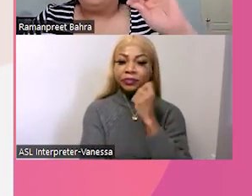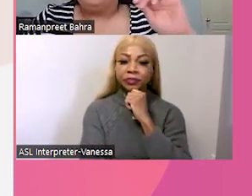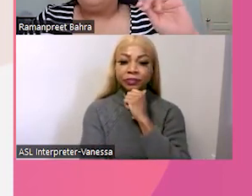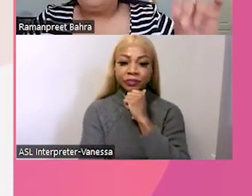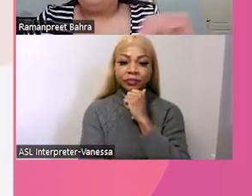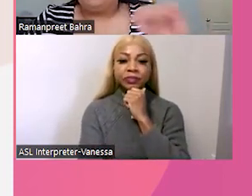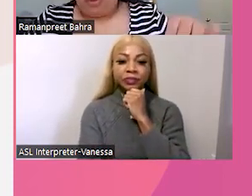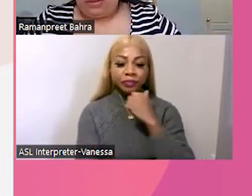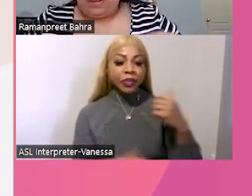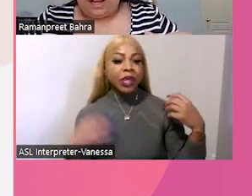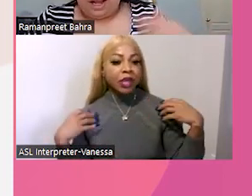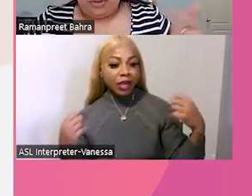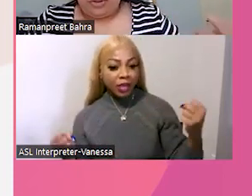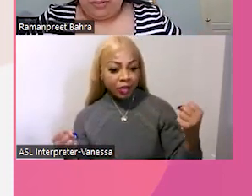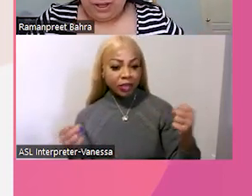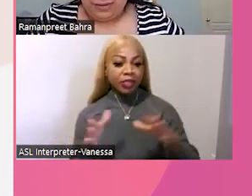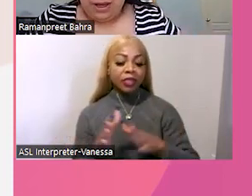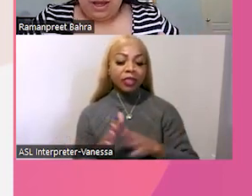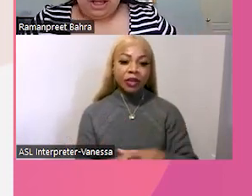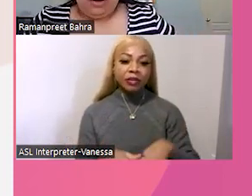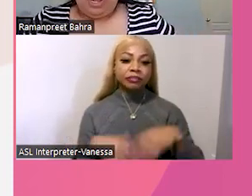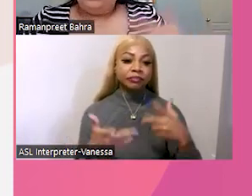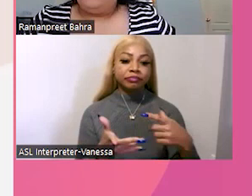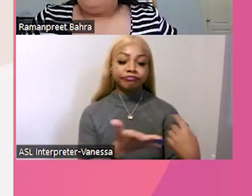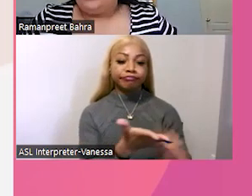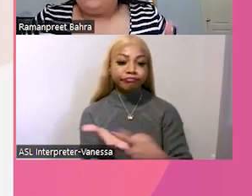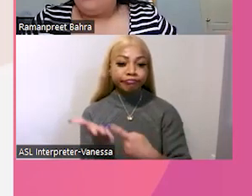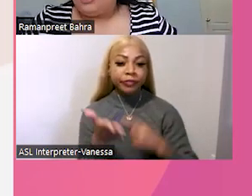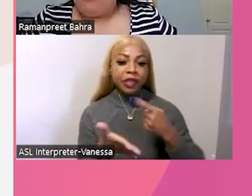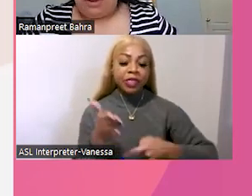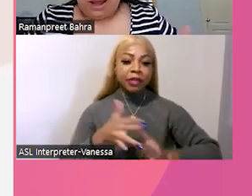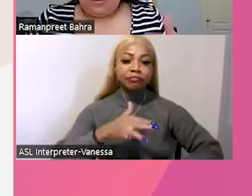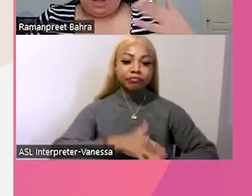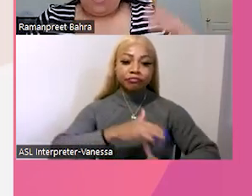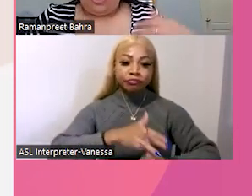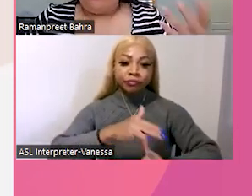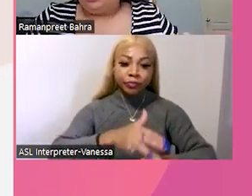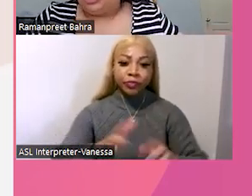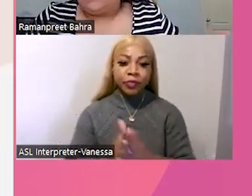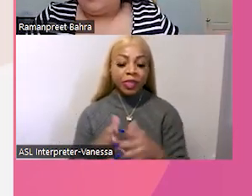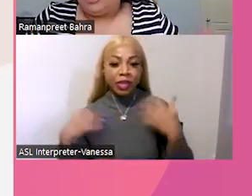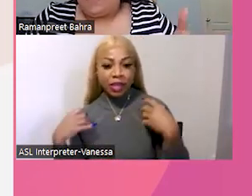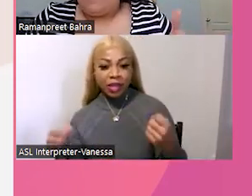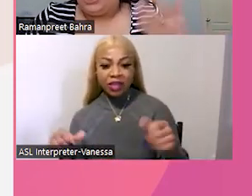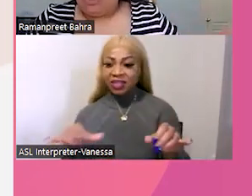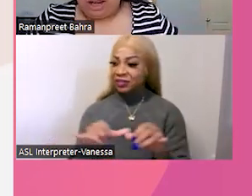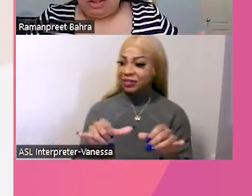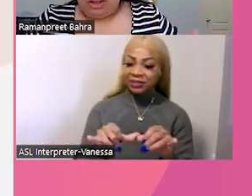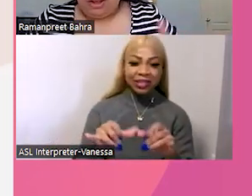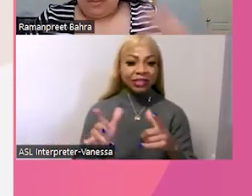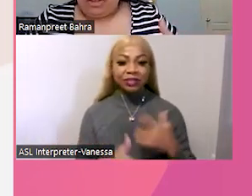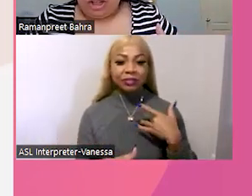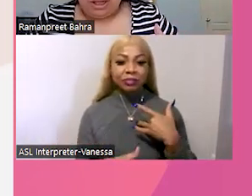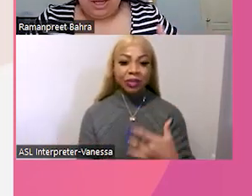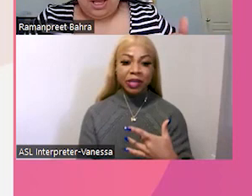the healthism discourses that come to surface. And in many ways, health at every size comes to overlook some the intersections